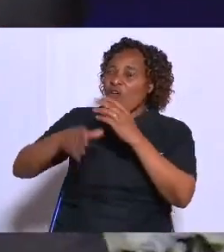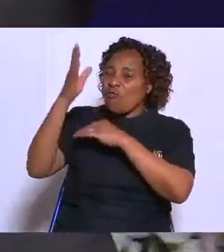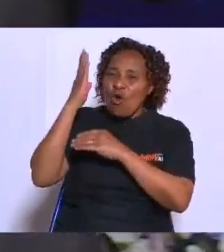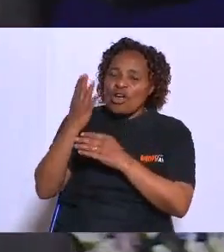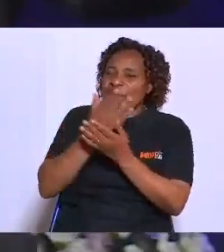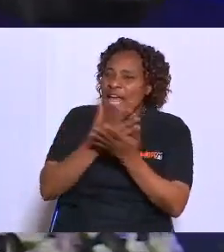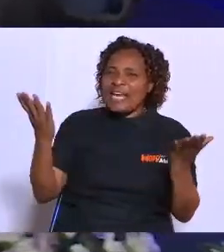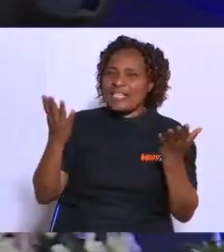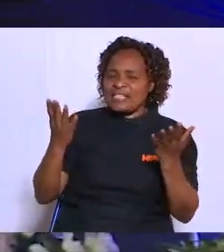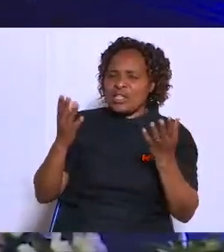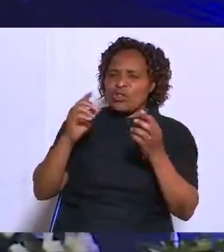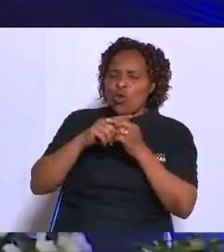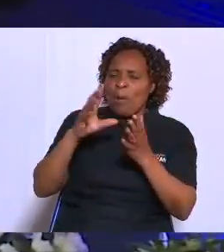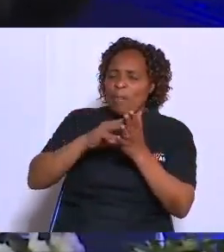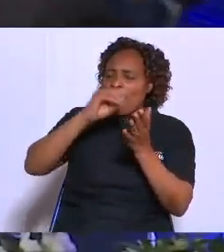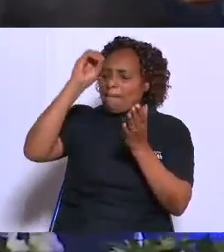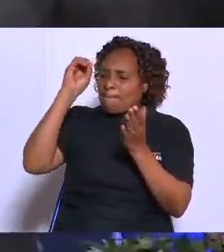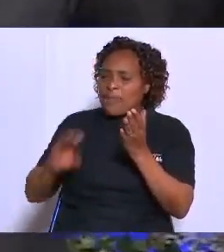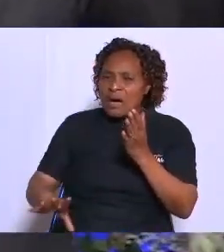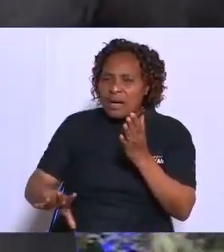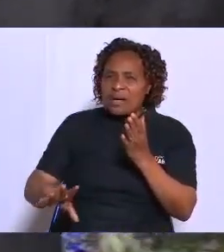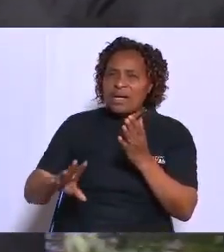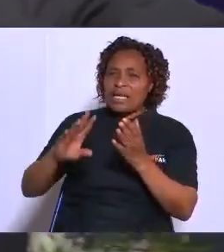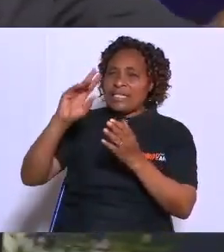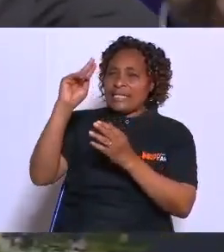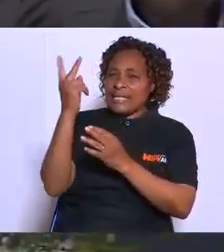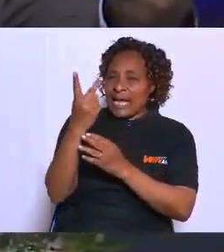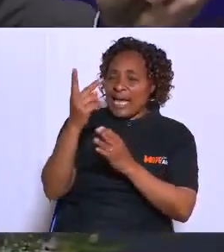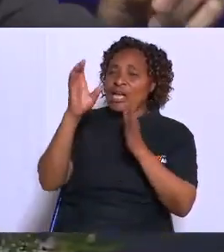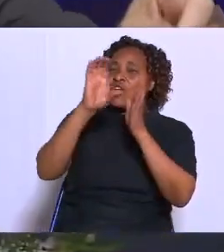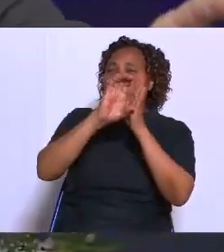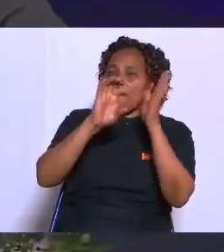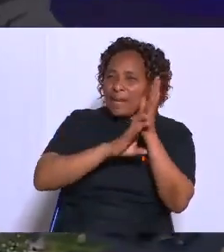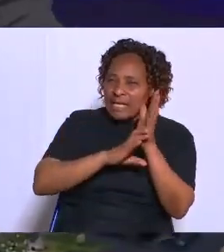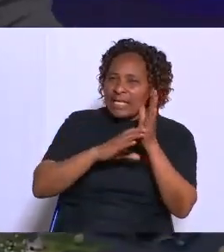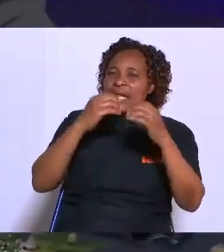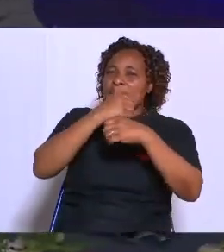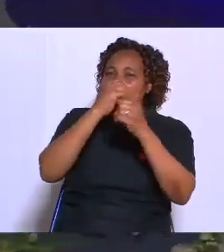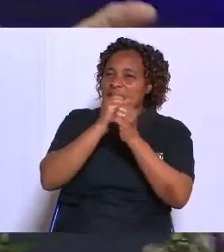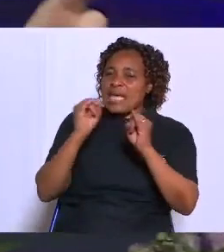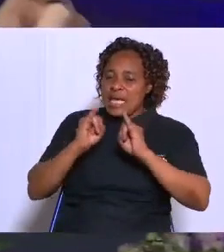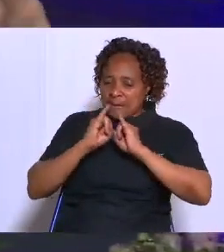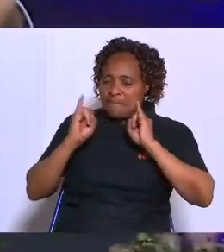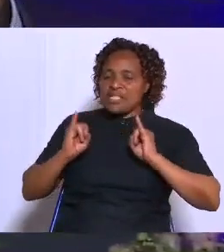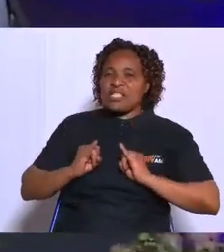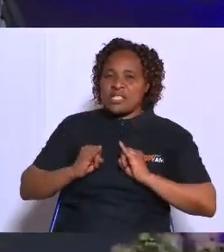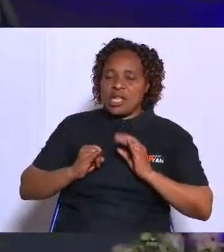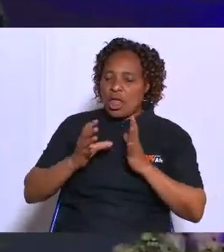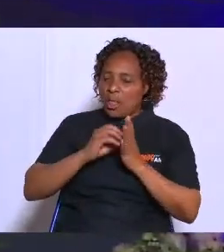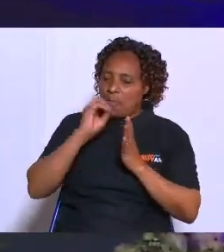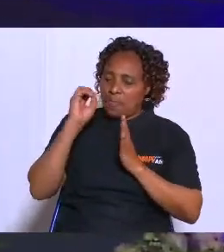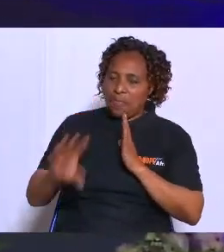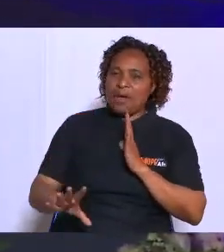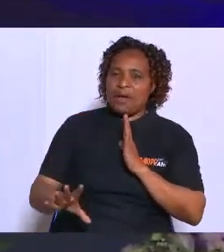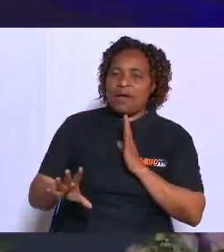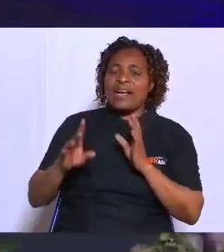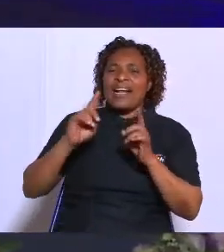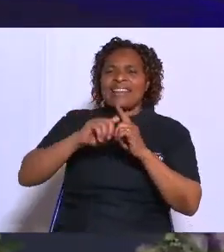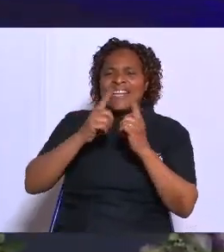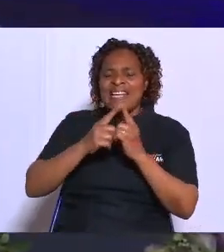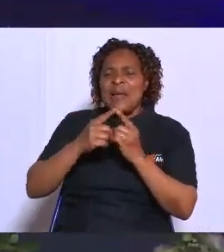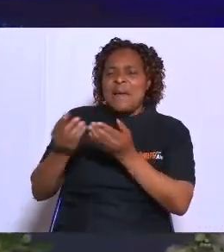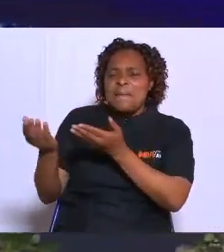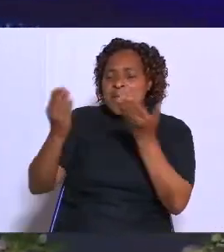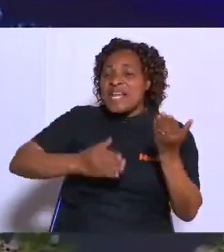so they drop the second commandment on making images that brings the second